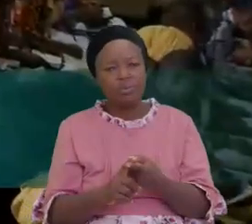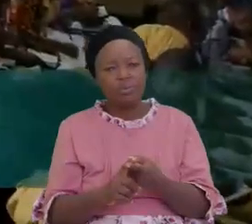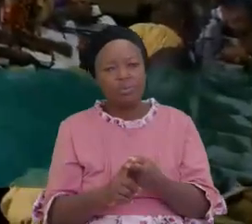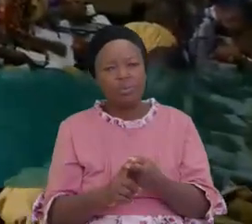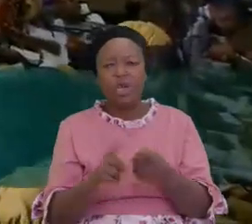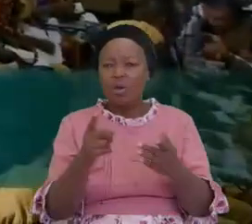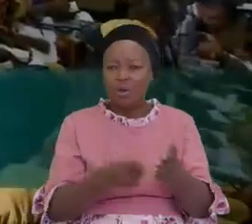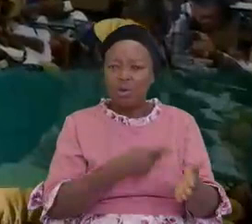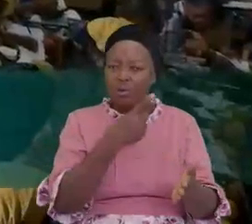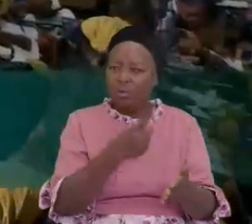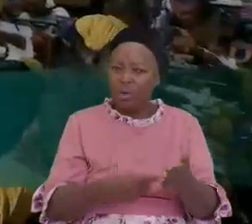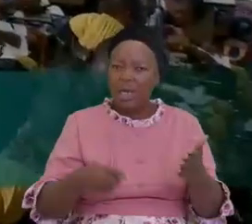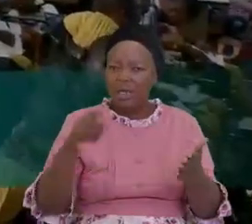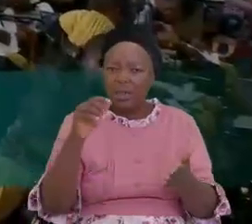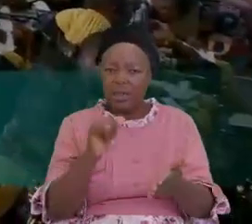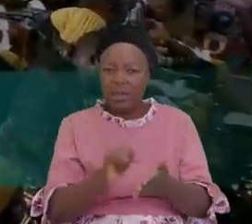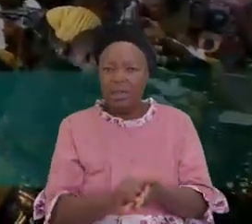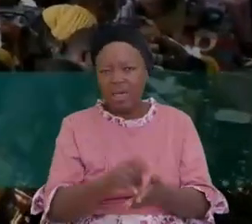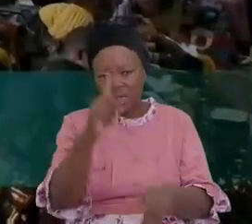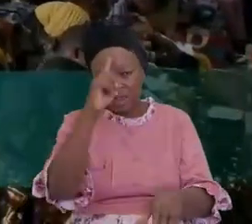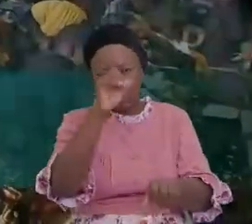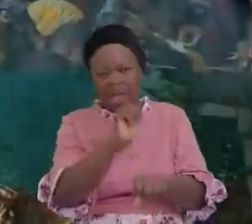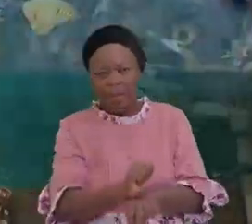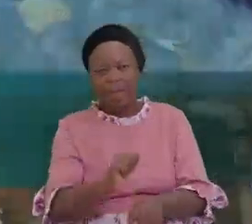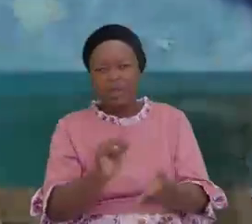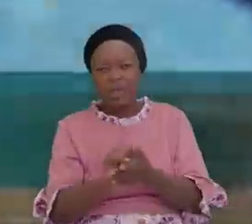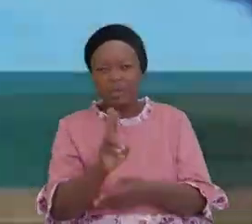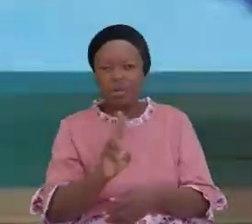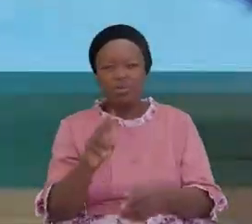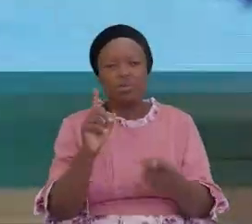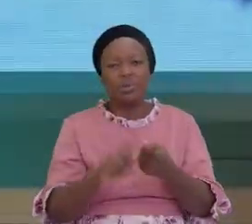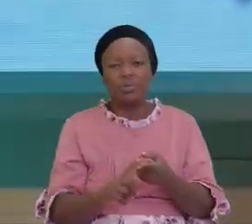Correct that habitual thing you're used to.